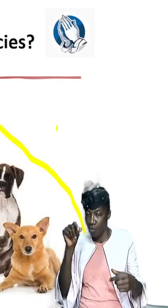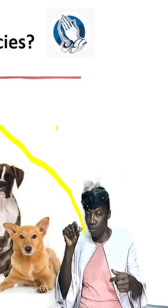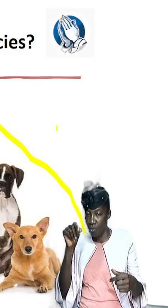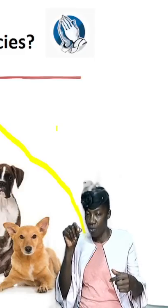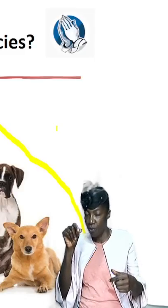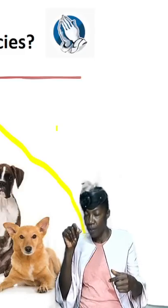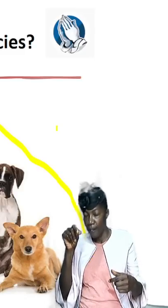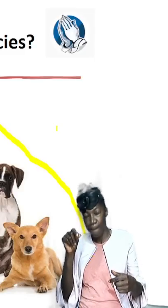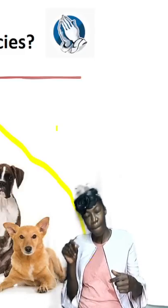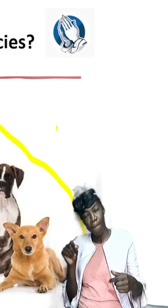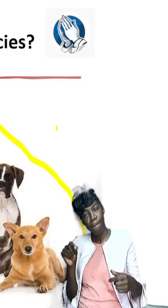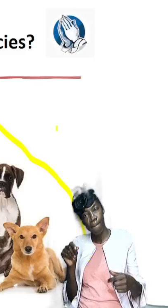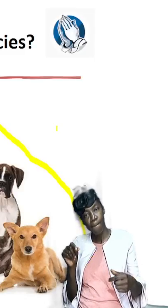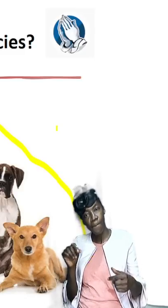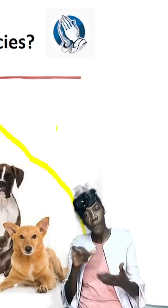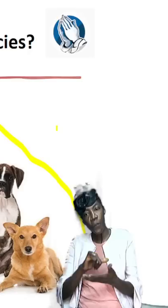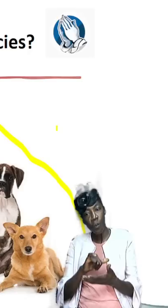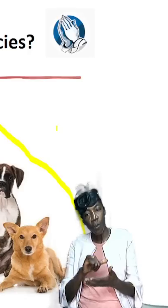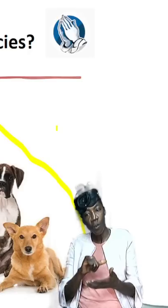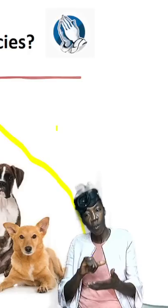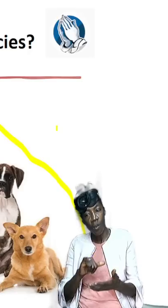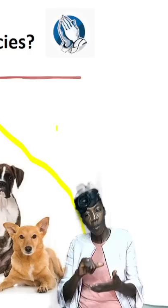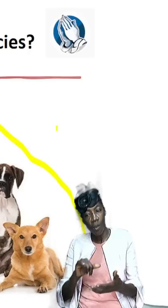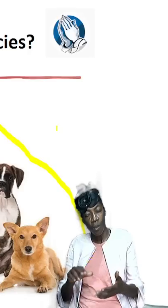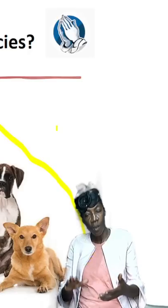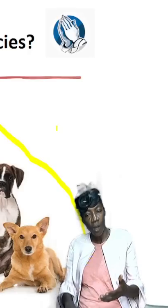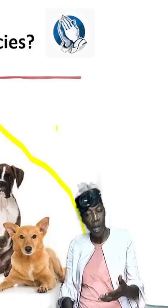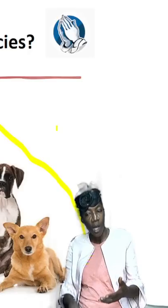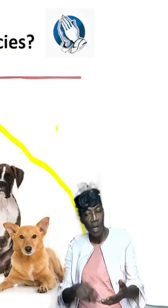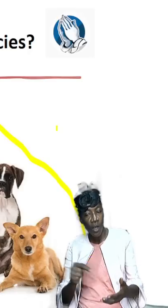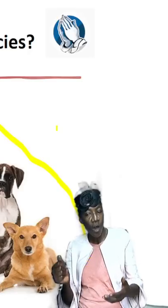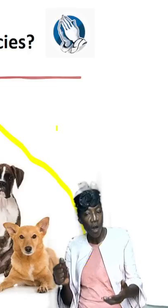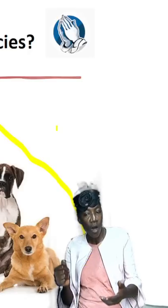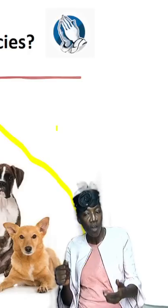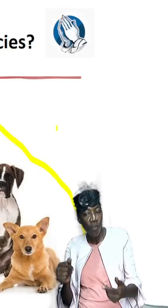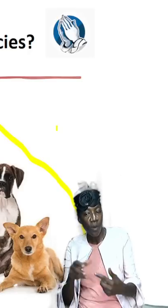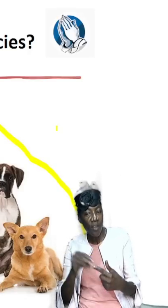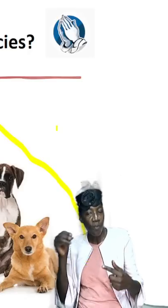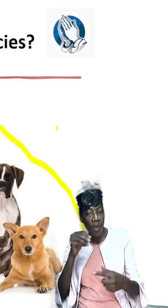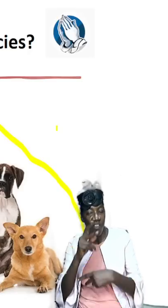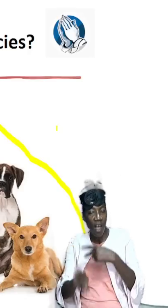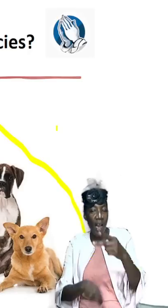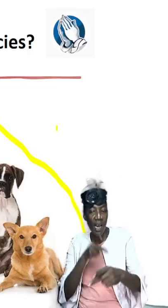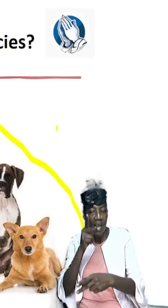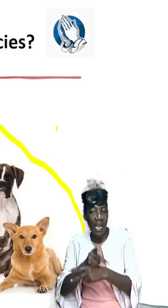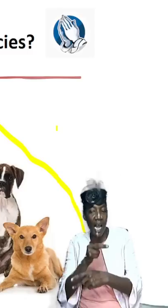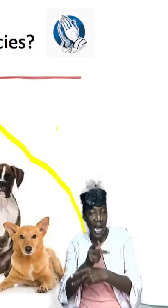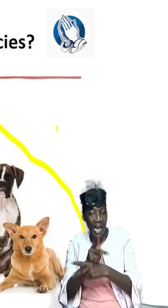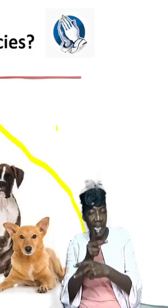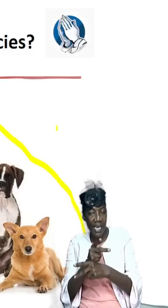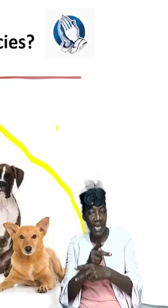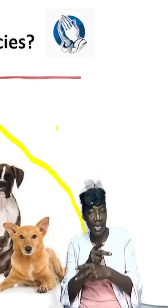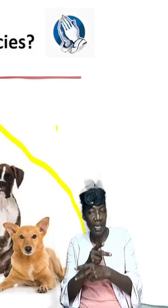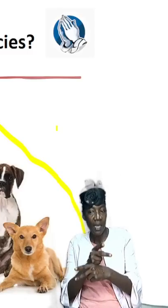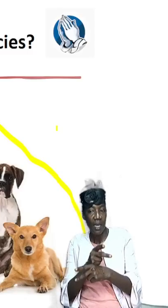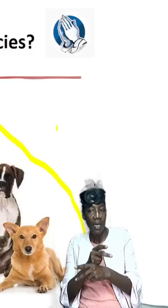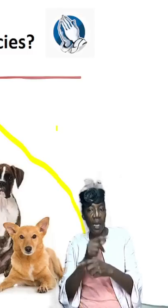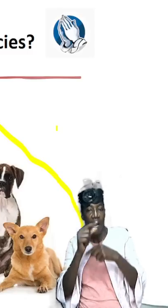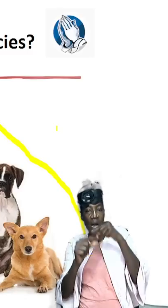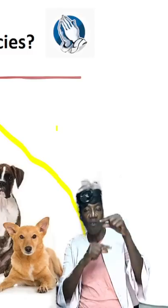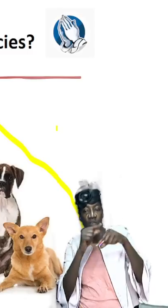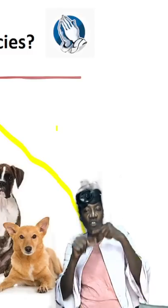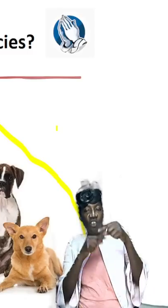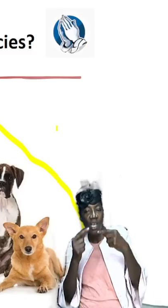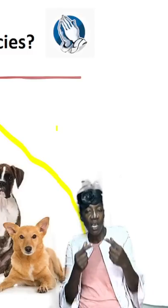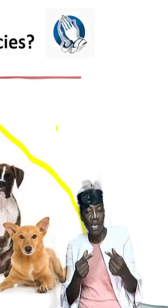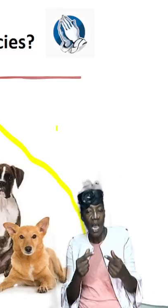those dogs with a certain type of gene and they mate them with another dog with a certain type of gene. And when they do